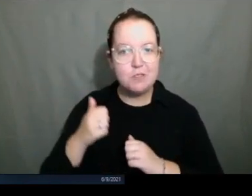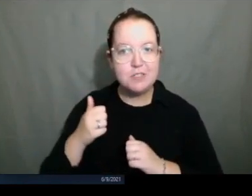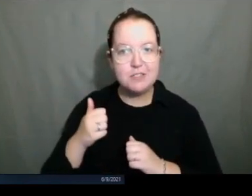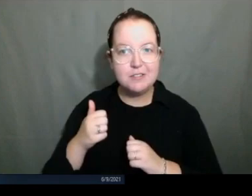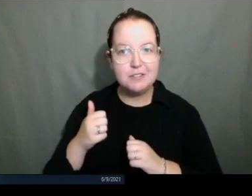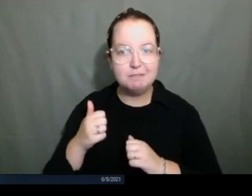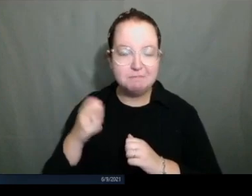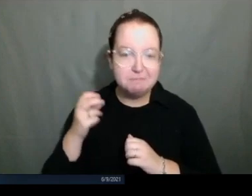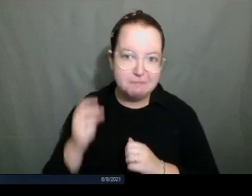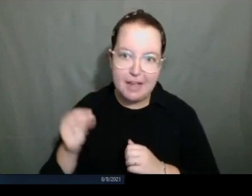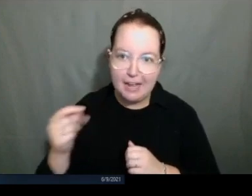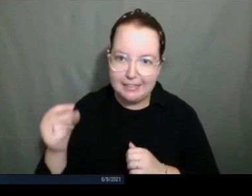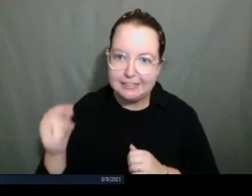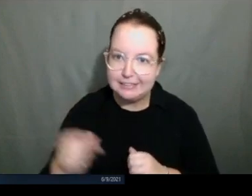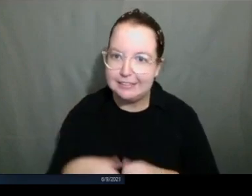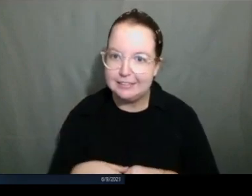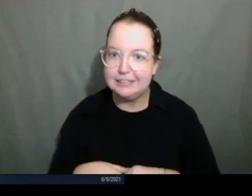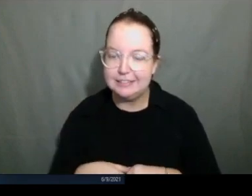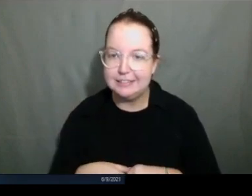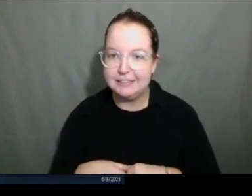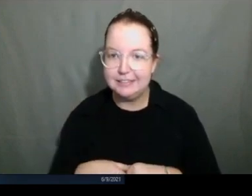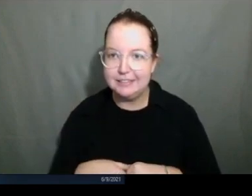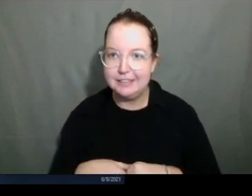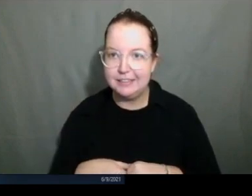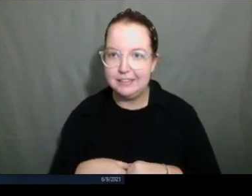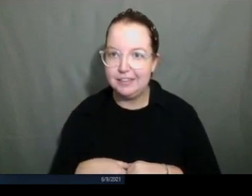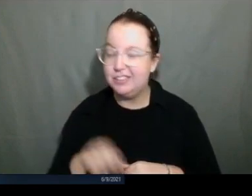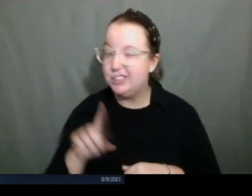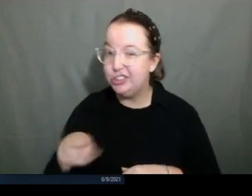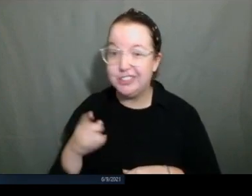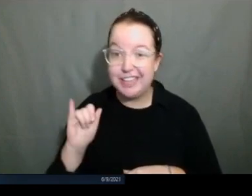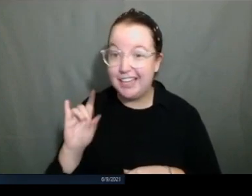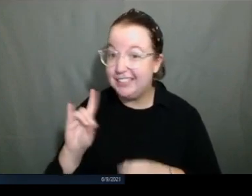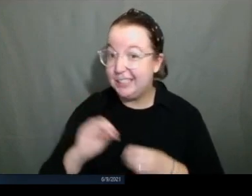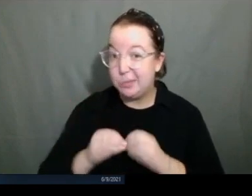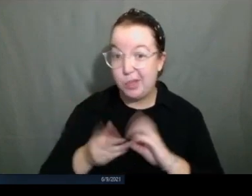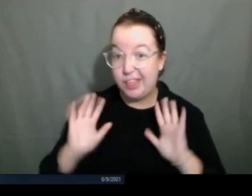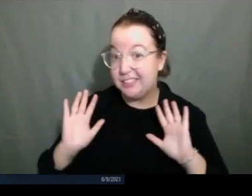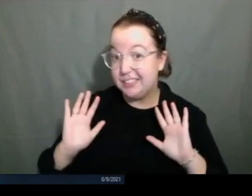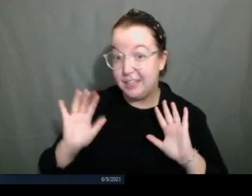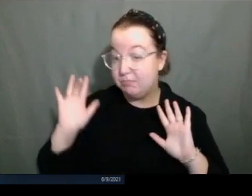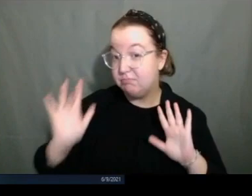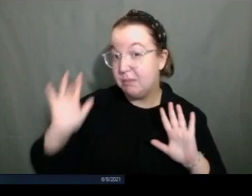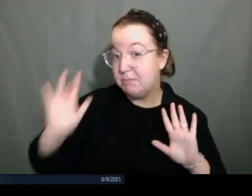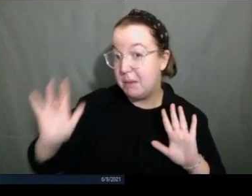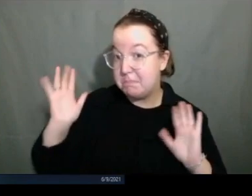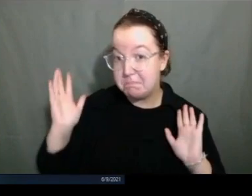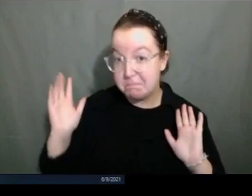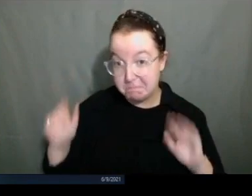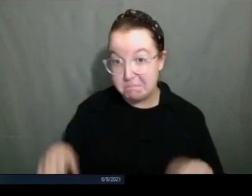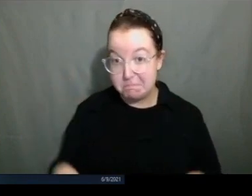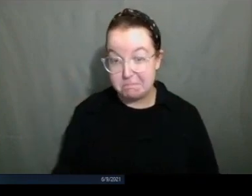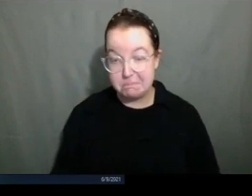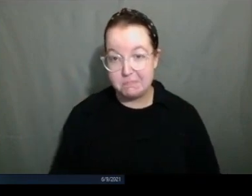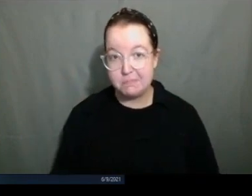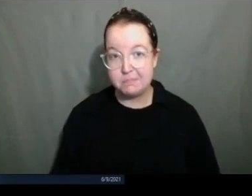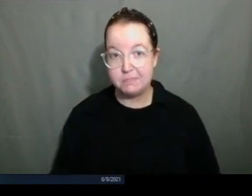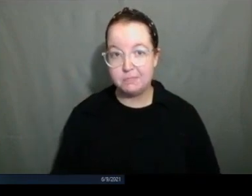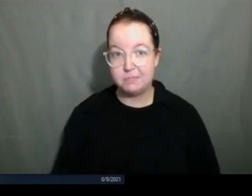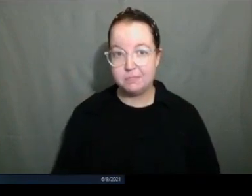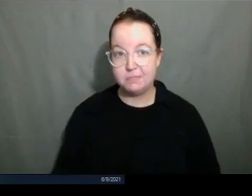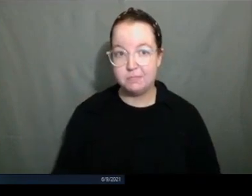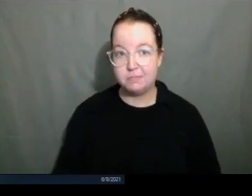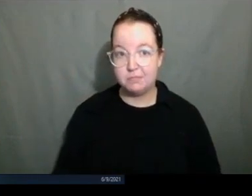shared device, just because all you're entering is that employee ID number. But your other option is just